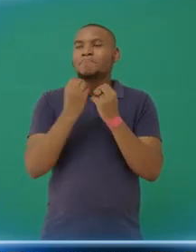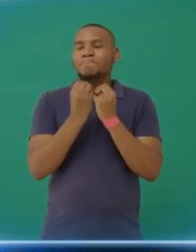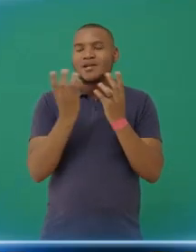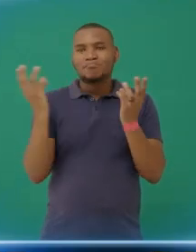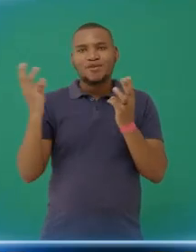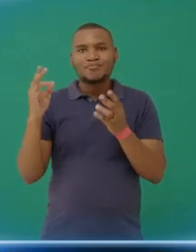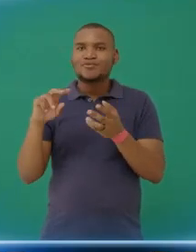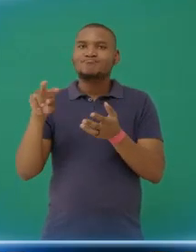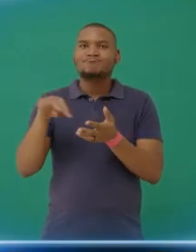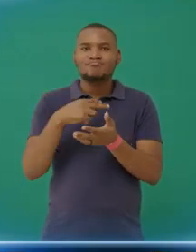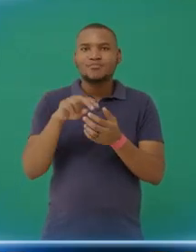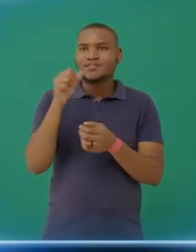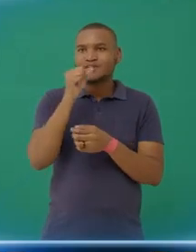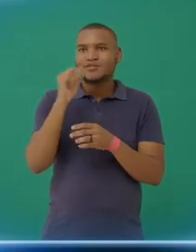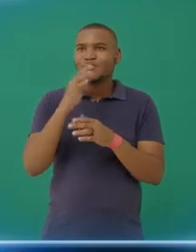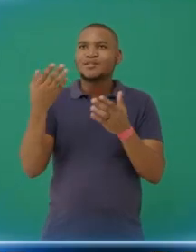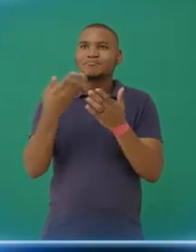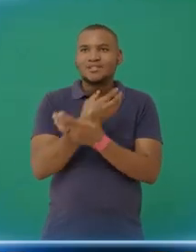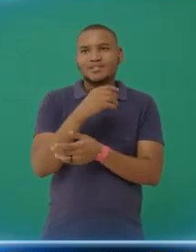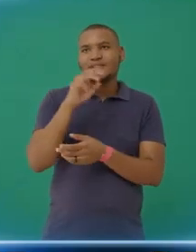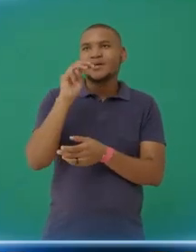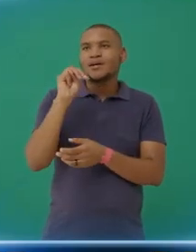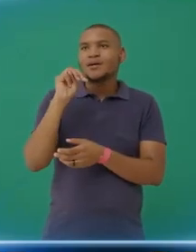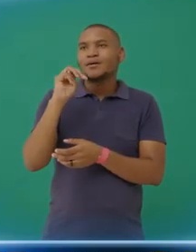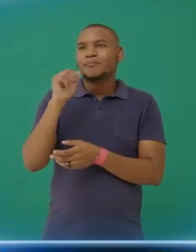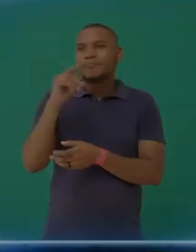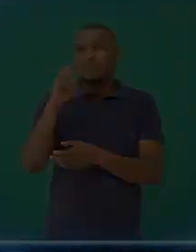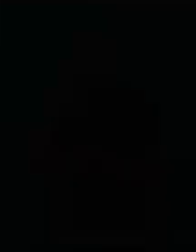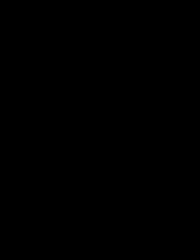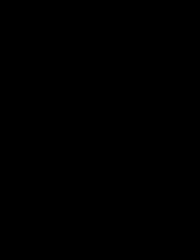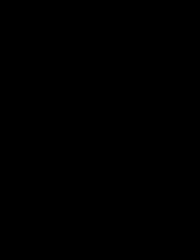Don't miss Master KG, Siki Joanne, Kurt Darren, and so much more.